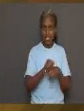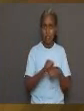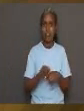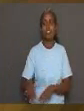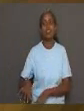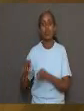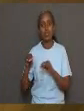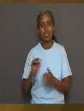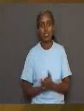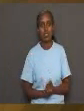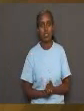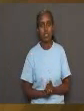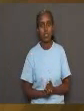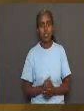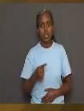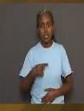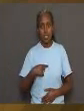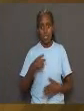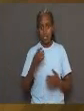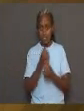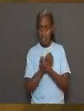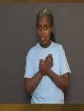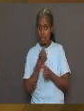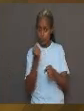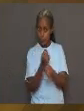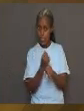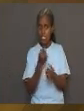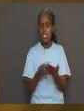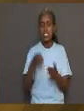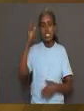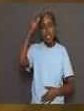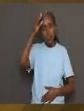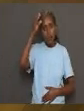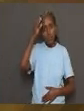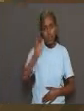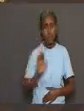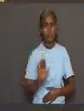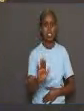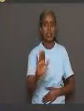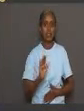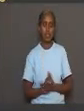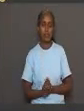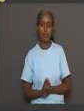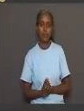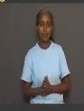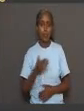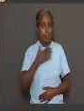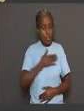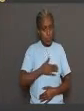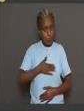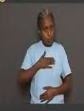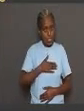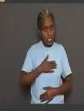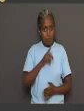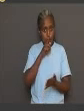students. I would like you to work through this concept for yourselves. Please